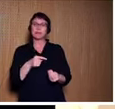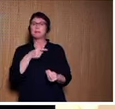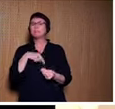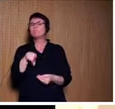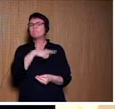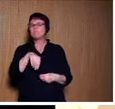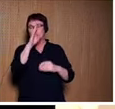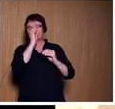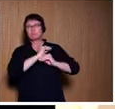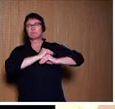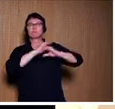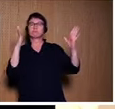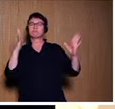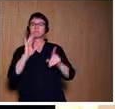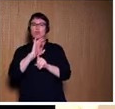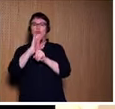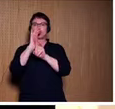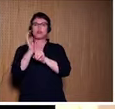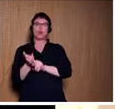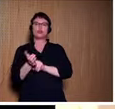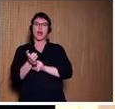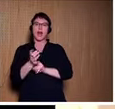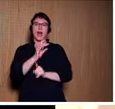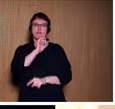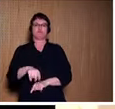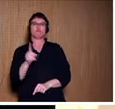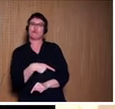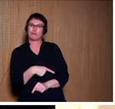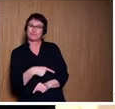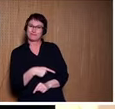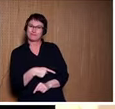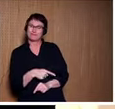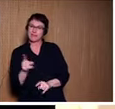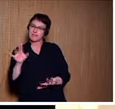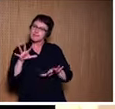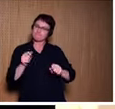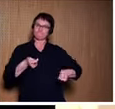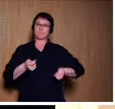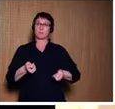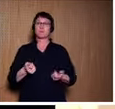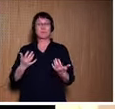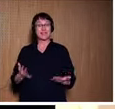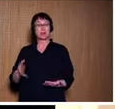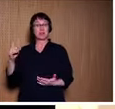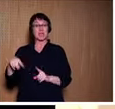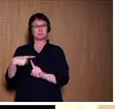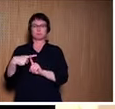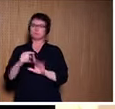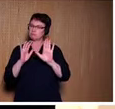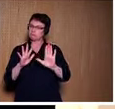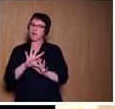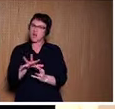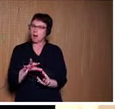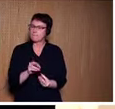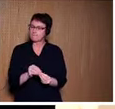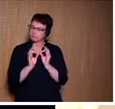ideology and cultural imperialism. The pro-family argument against gender ideology